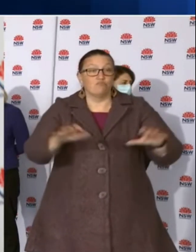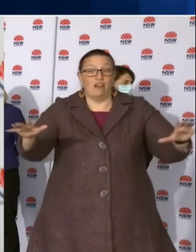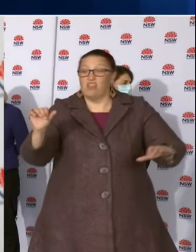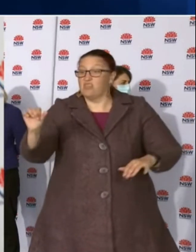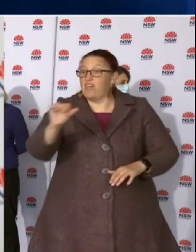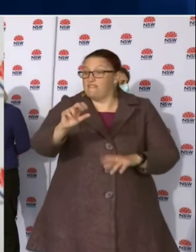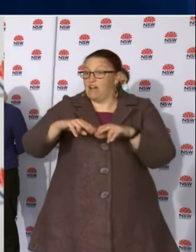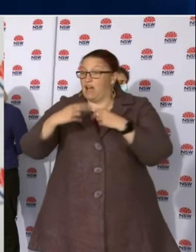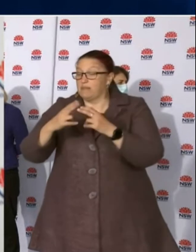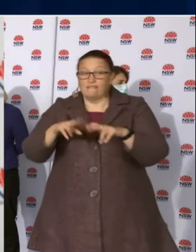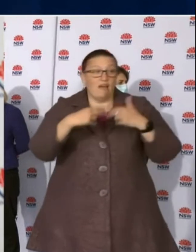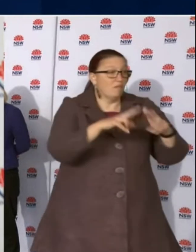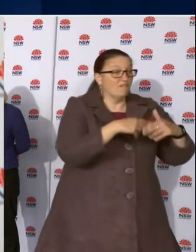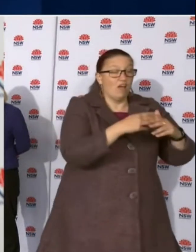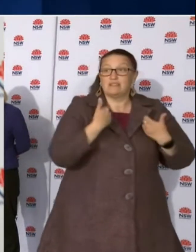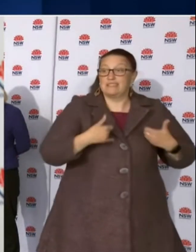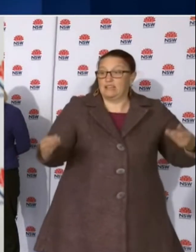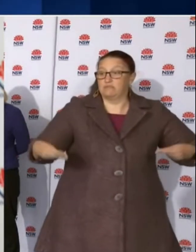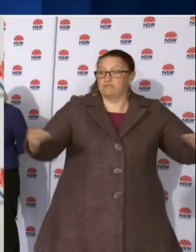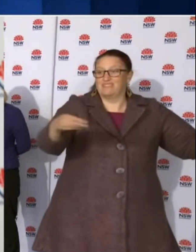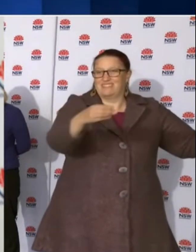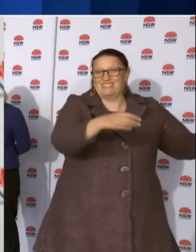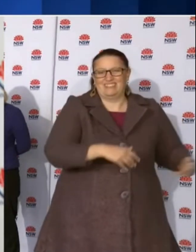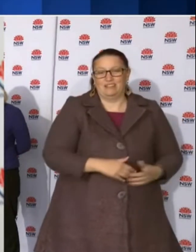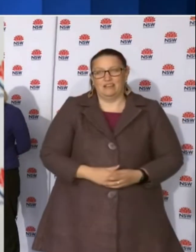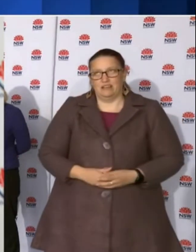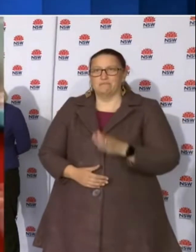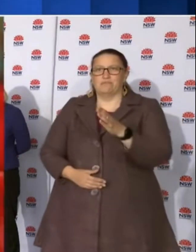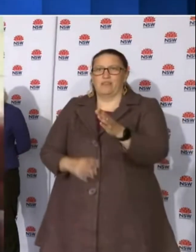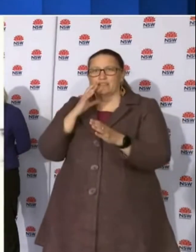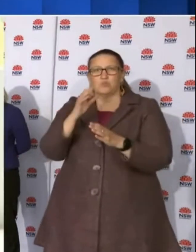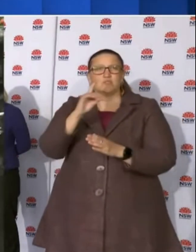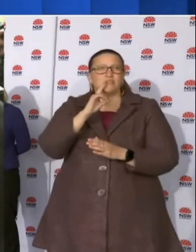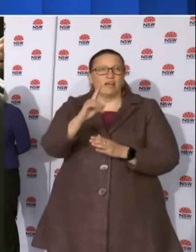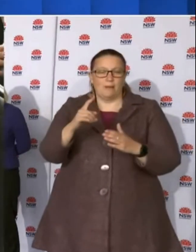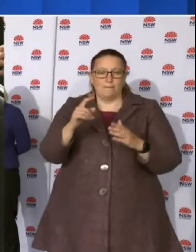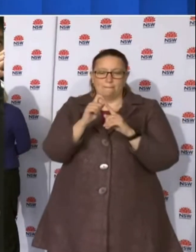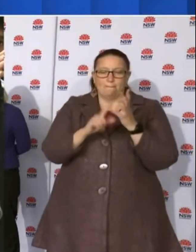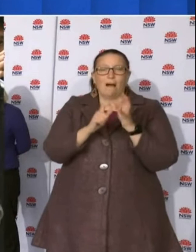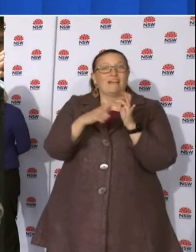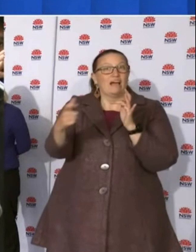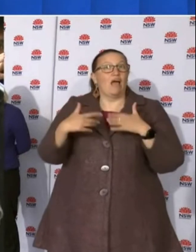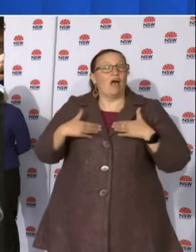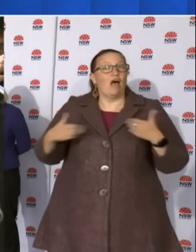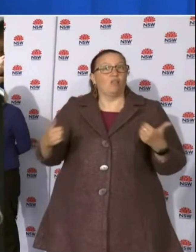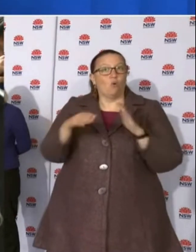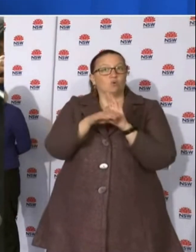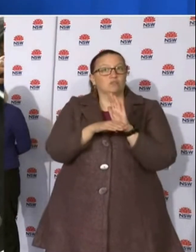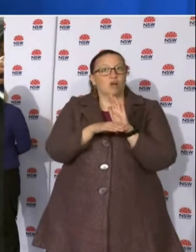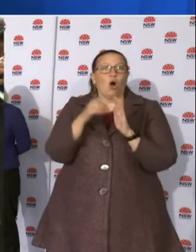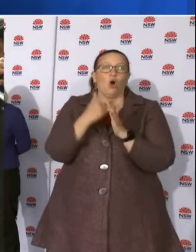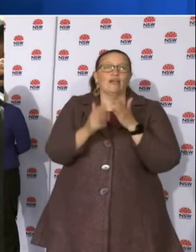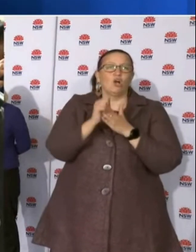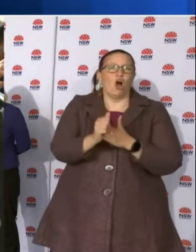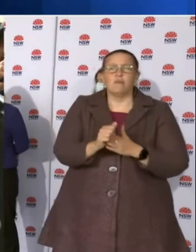asking people to work with us as they have so well. James. The public health orders are given as a guide. If they're just a guide, what's